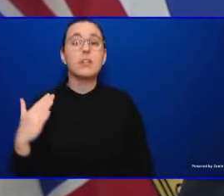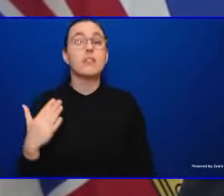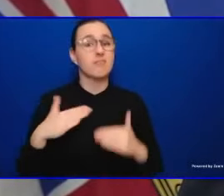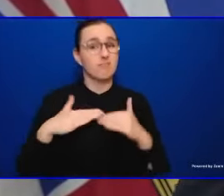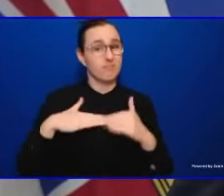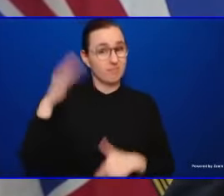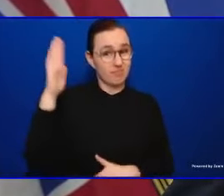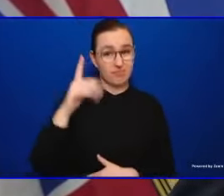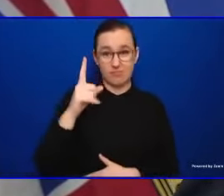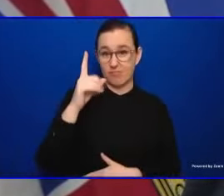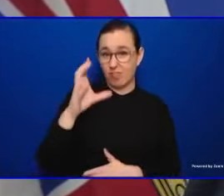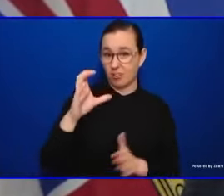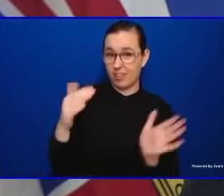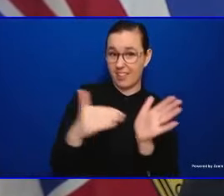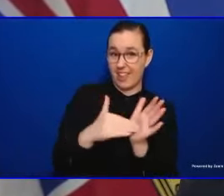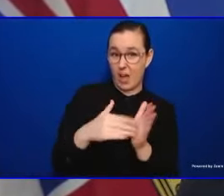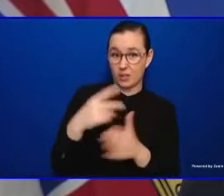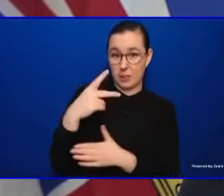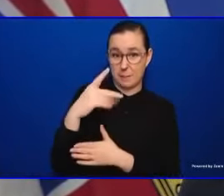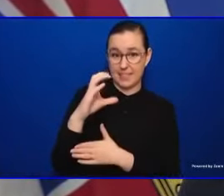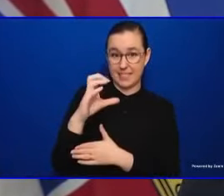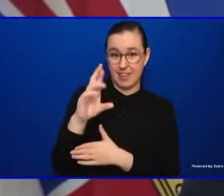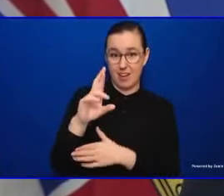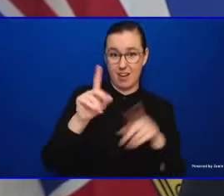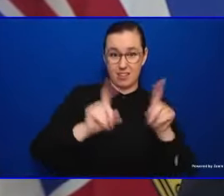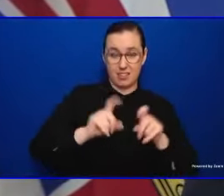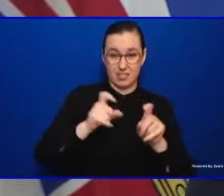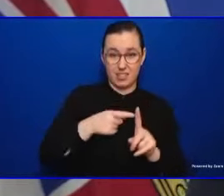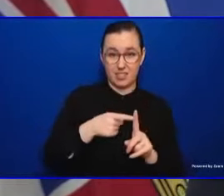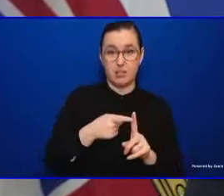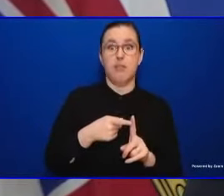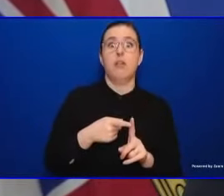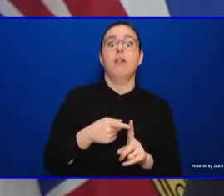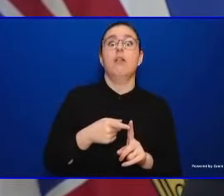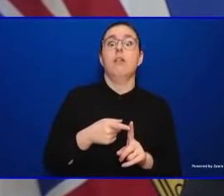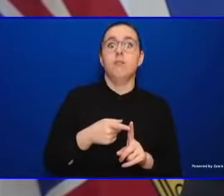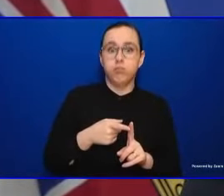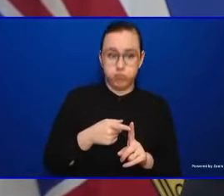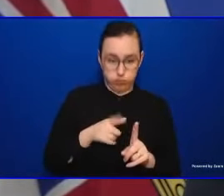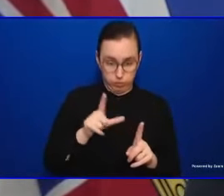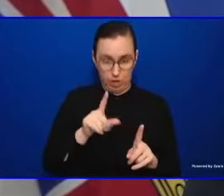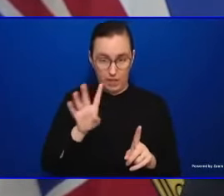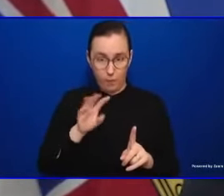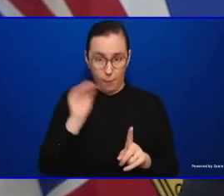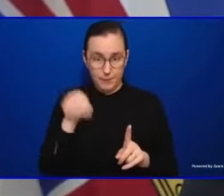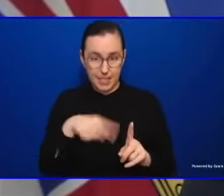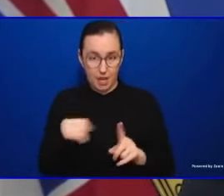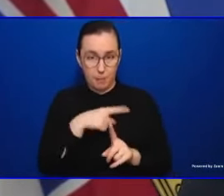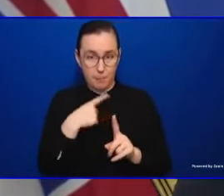pandemic. That is very high test positivity rates. You recall at the beginning of December, those test